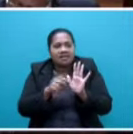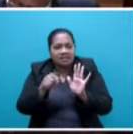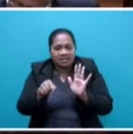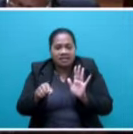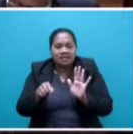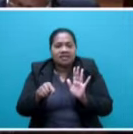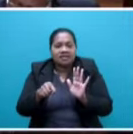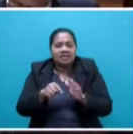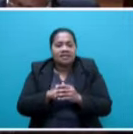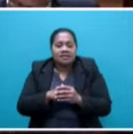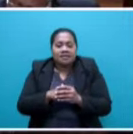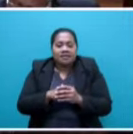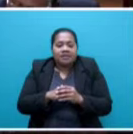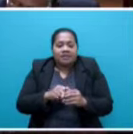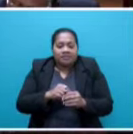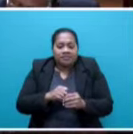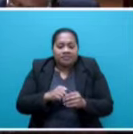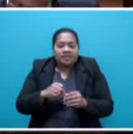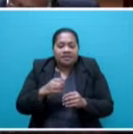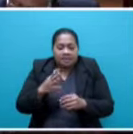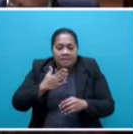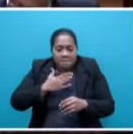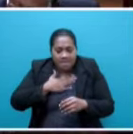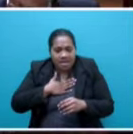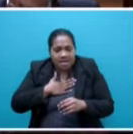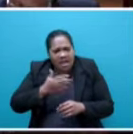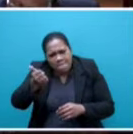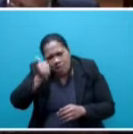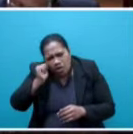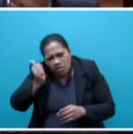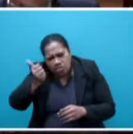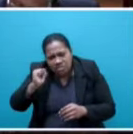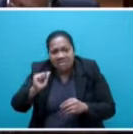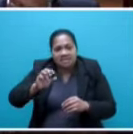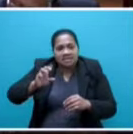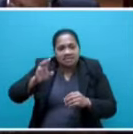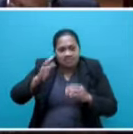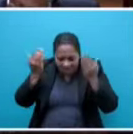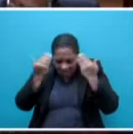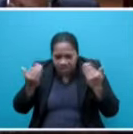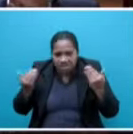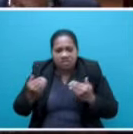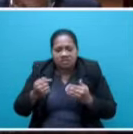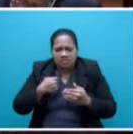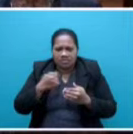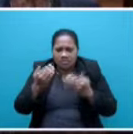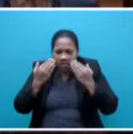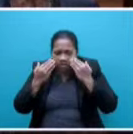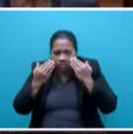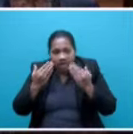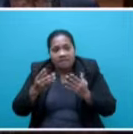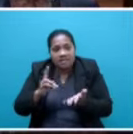we have to make various representations there. My apologies, Mr. Speaker, sir, that in the Business Committee meeting we weren't aware of the dates themselves. We are now aware